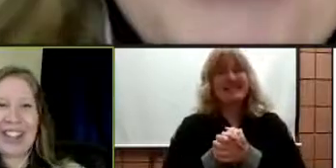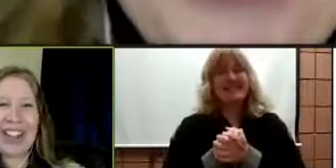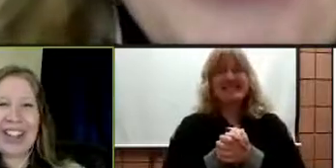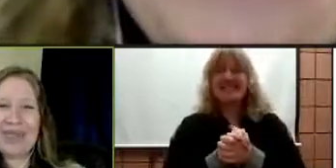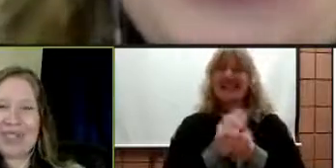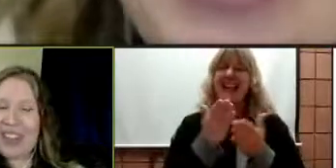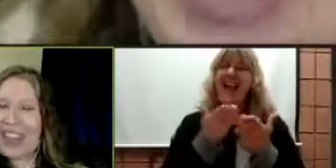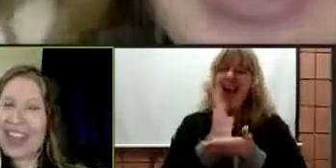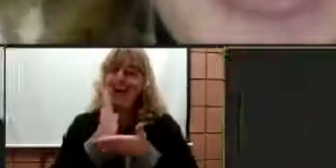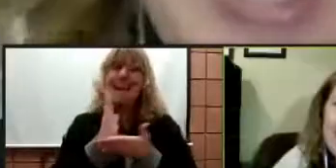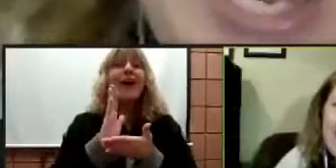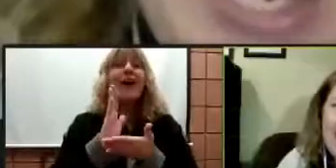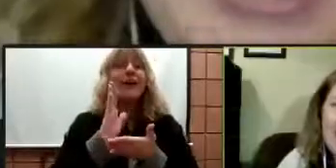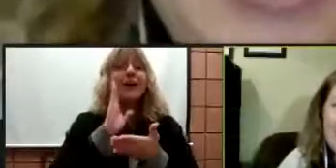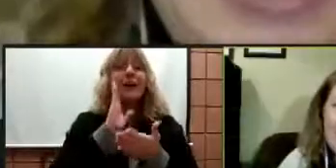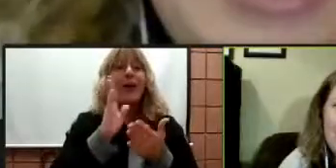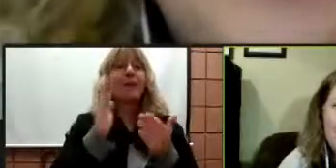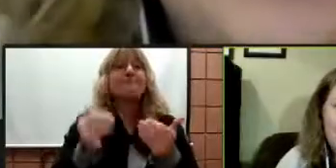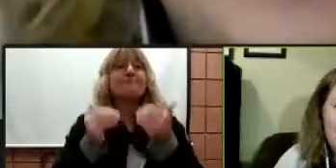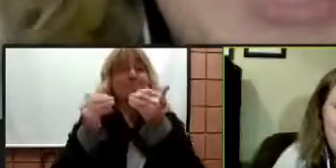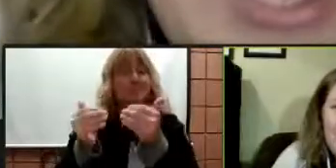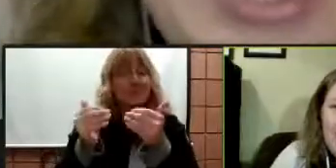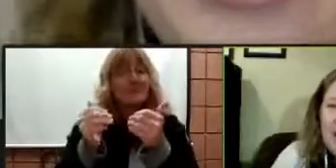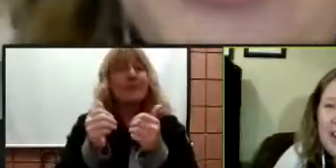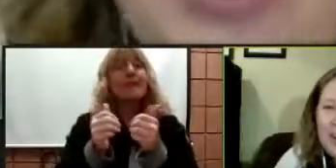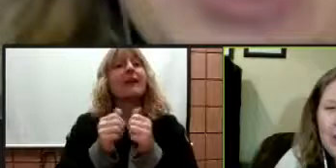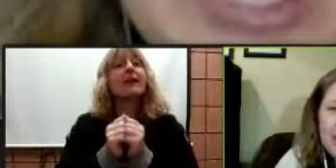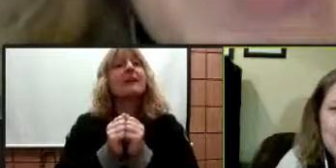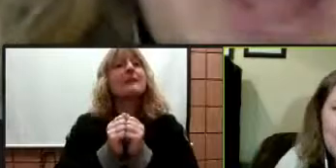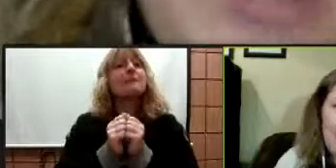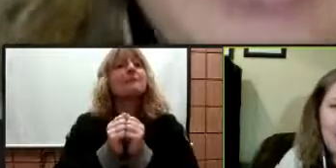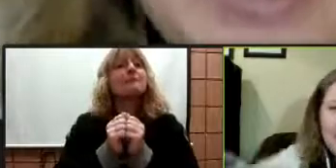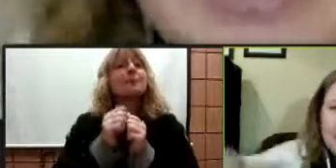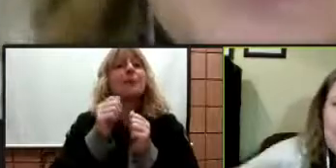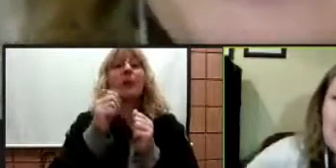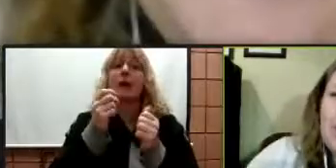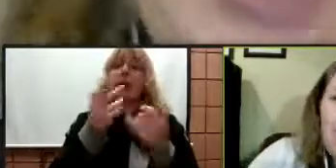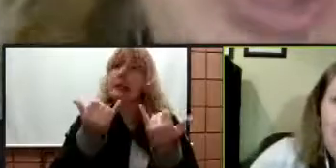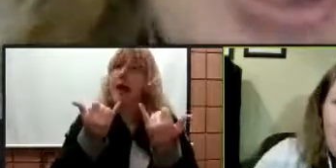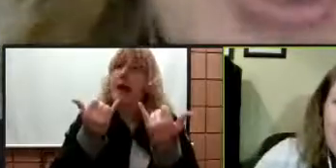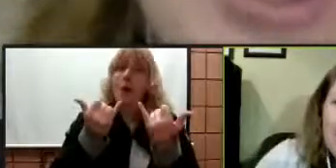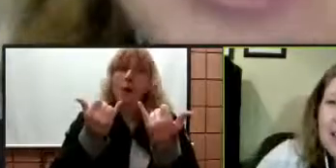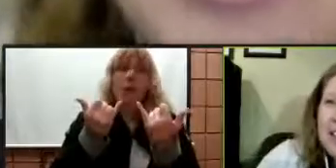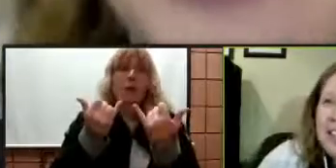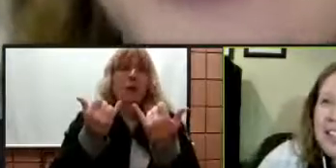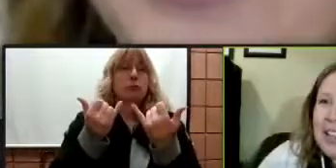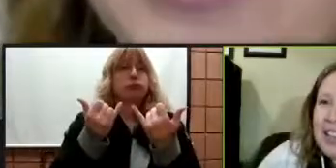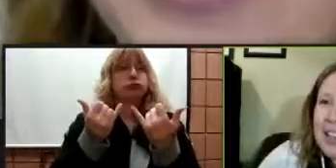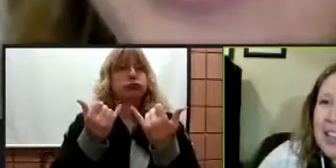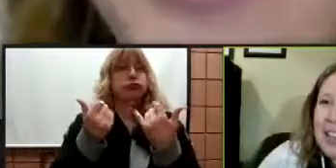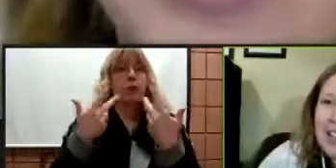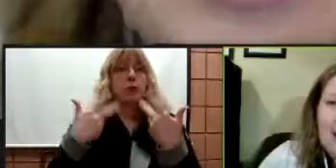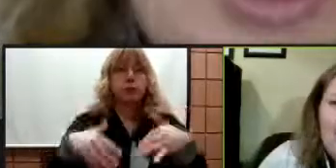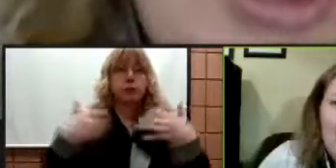All right, so we're gonna move on. And it's been a long